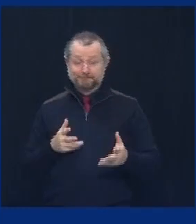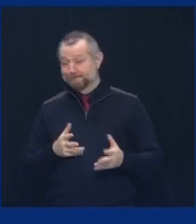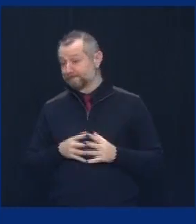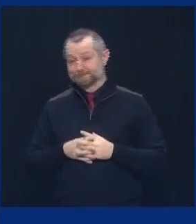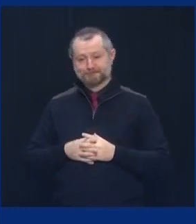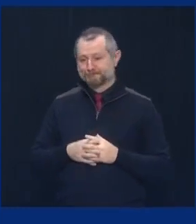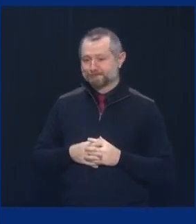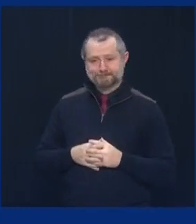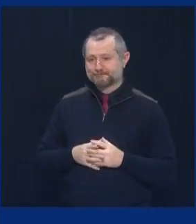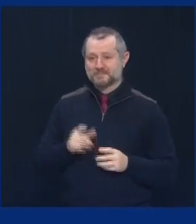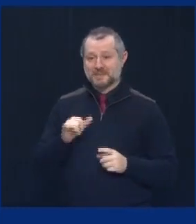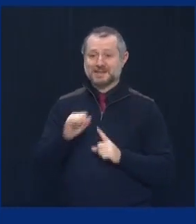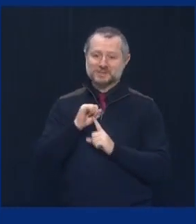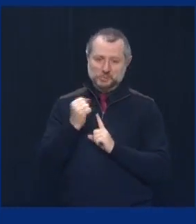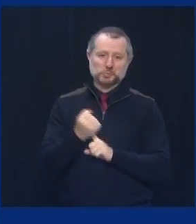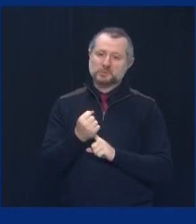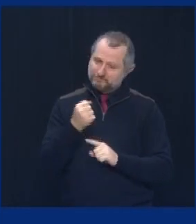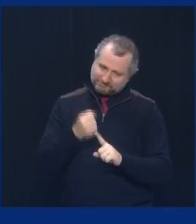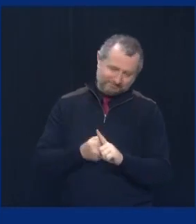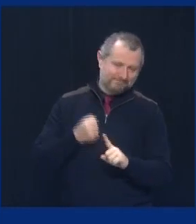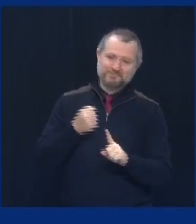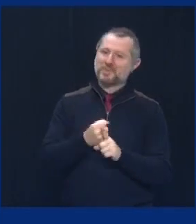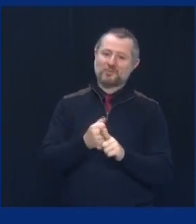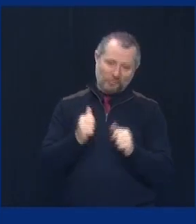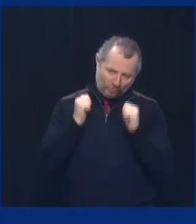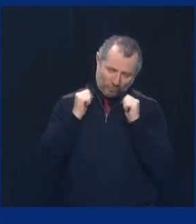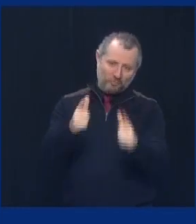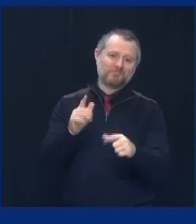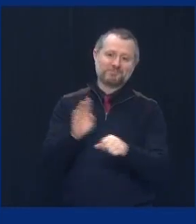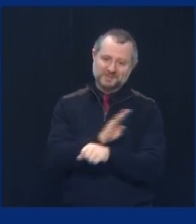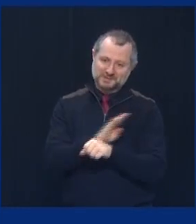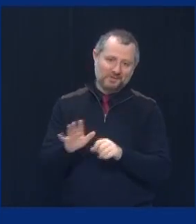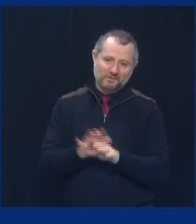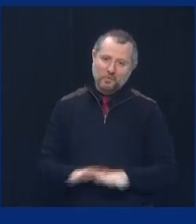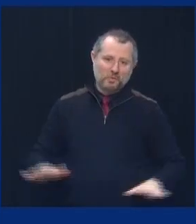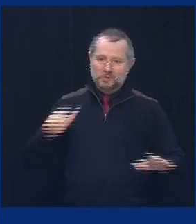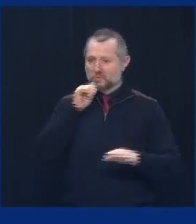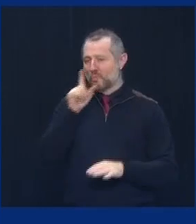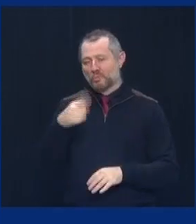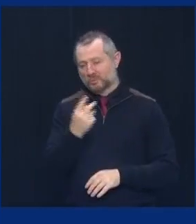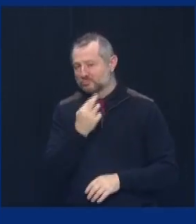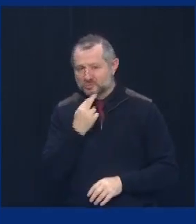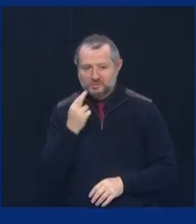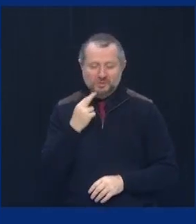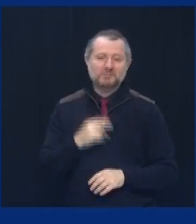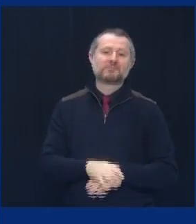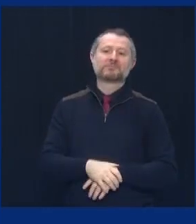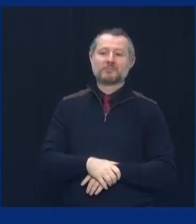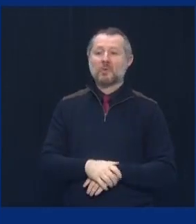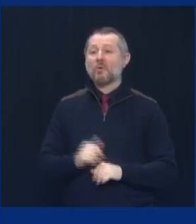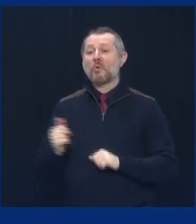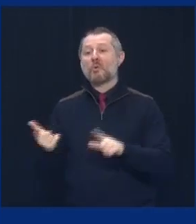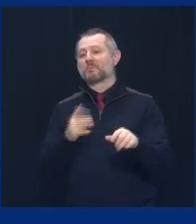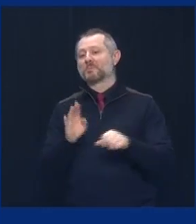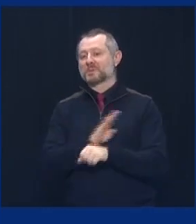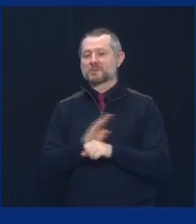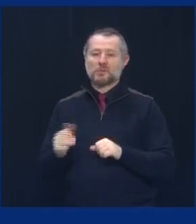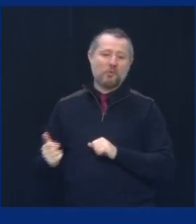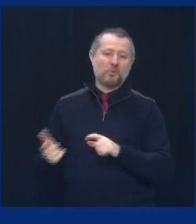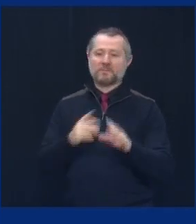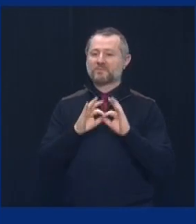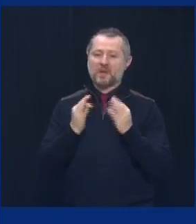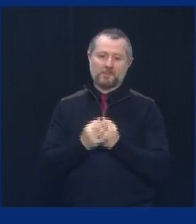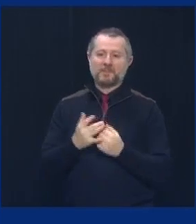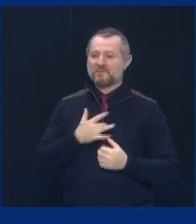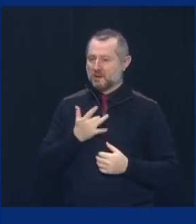that has affected every business community, not just restaurants, every business community and every family. And we're